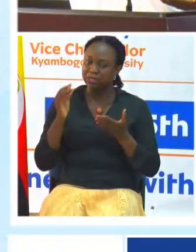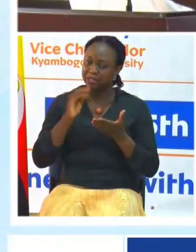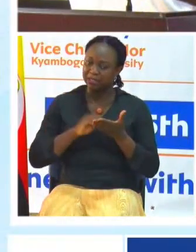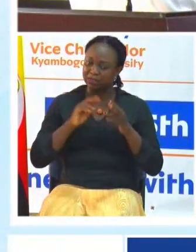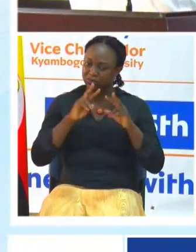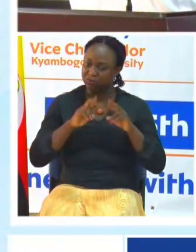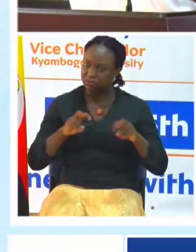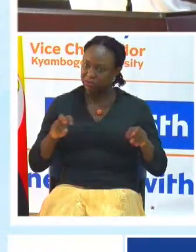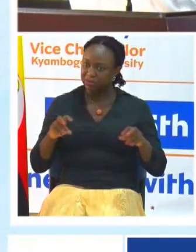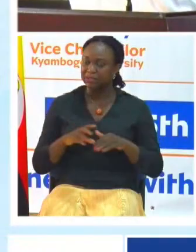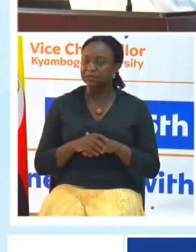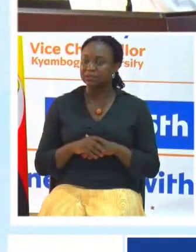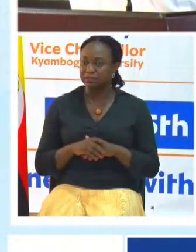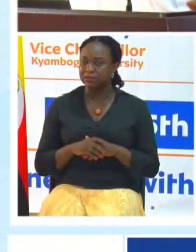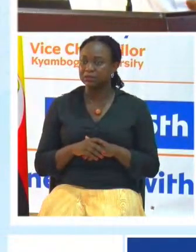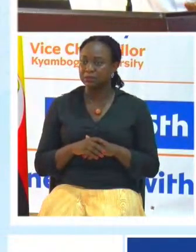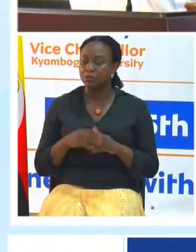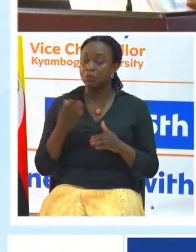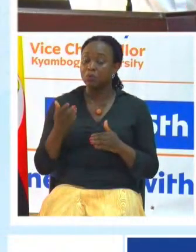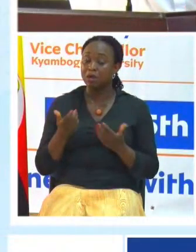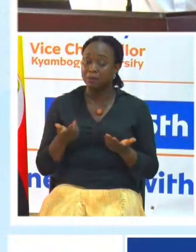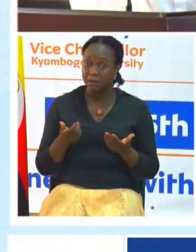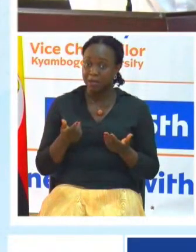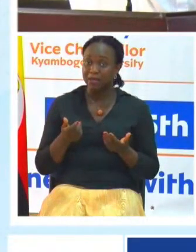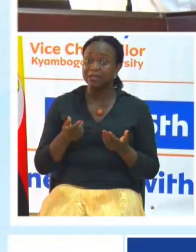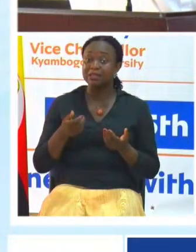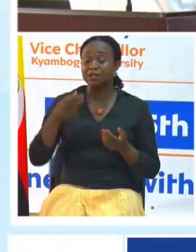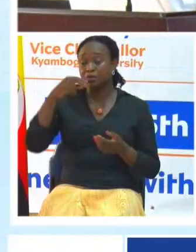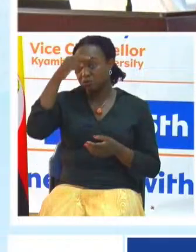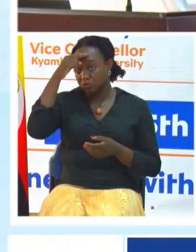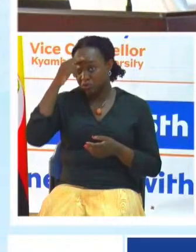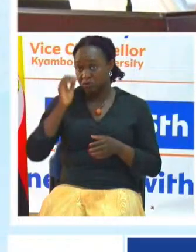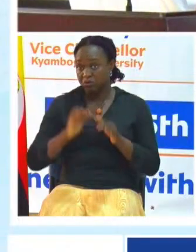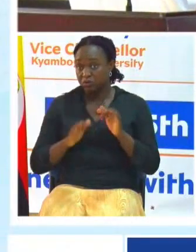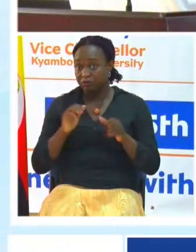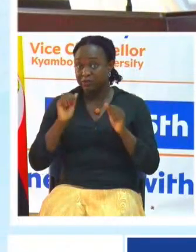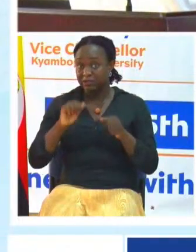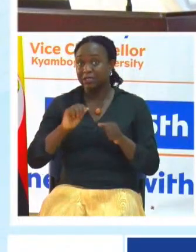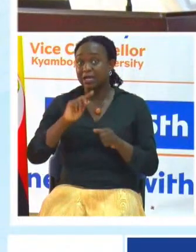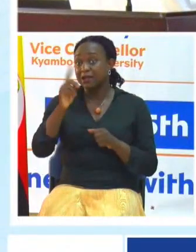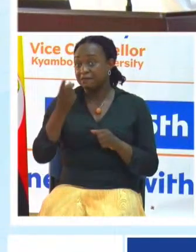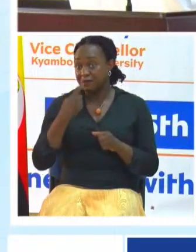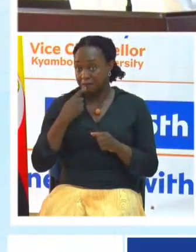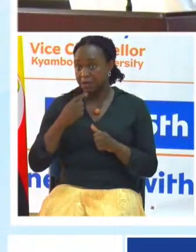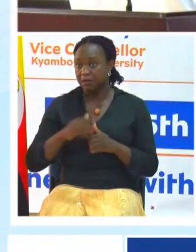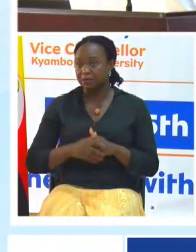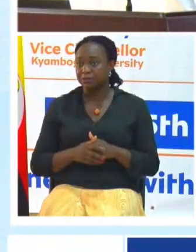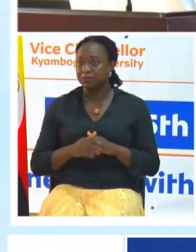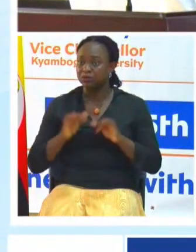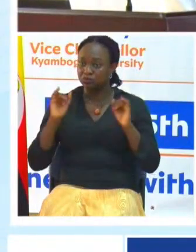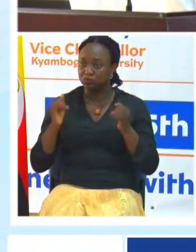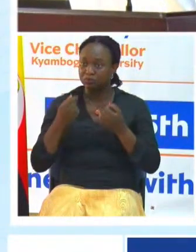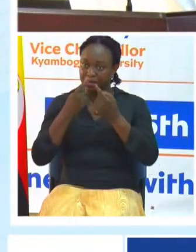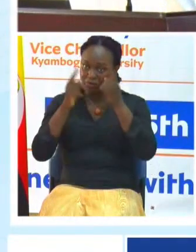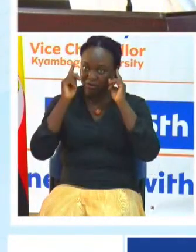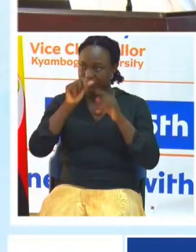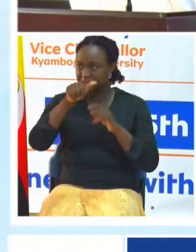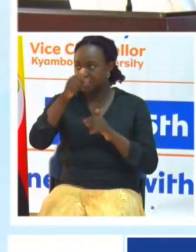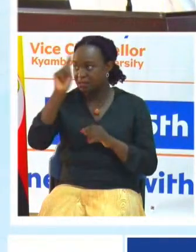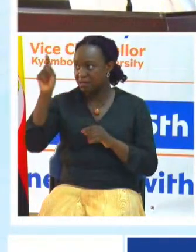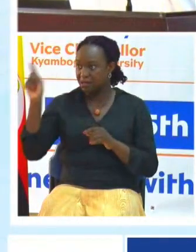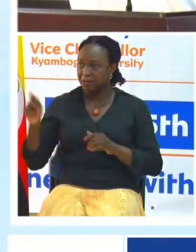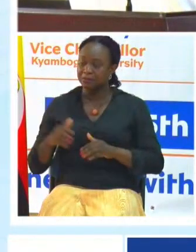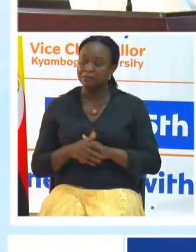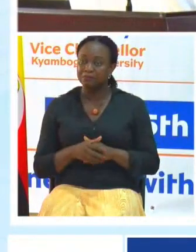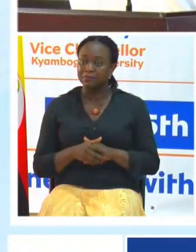get universities whereby the graduate admissions office is actually replying you, and then you try those universities. But if you